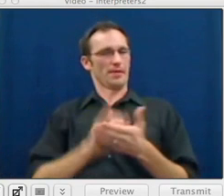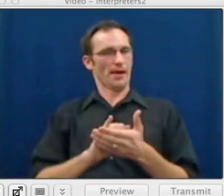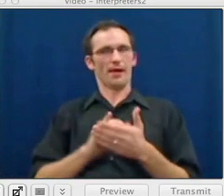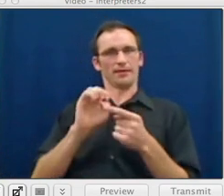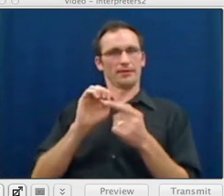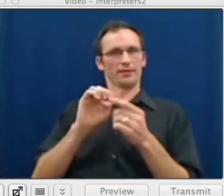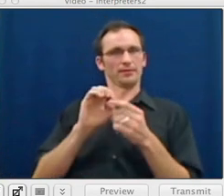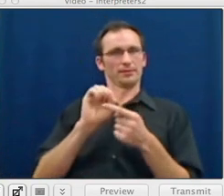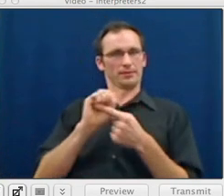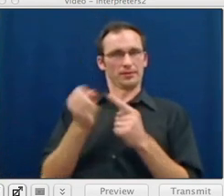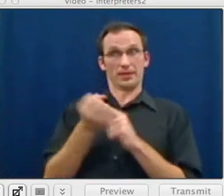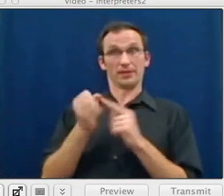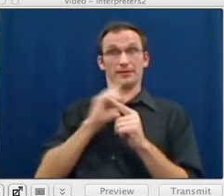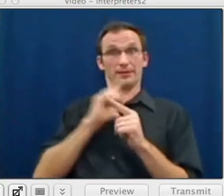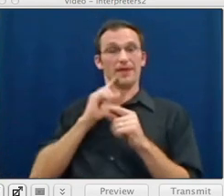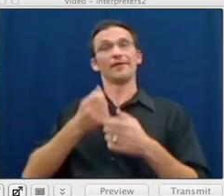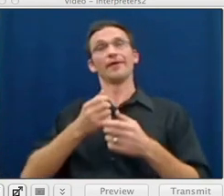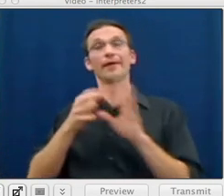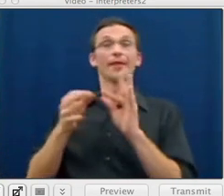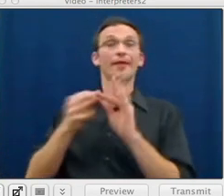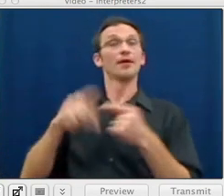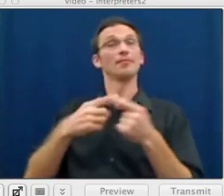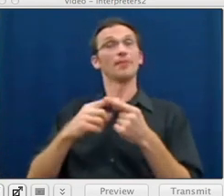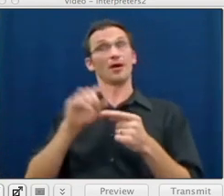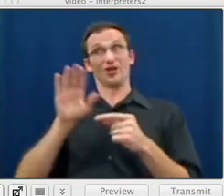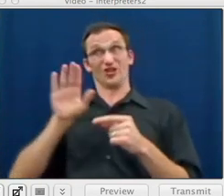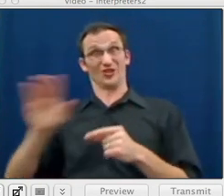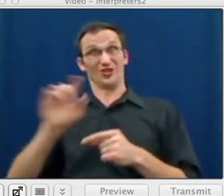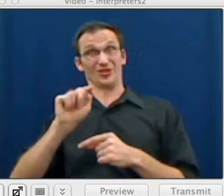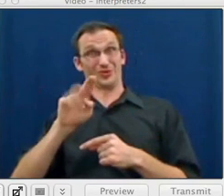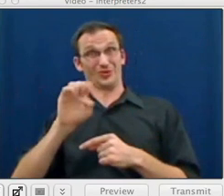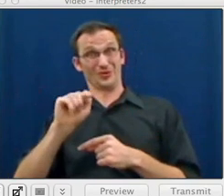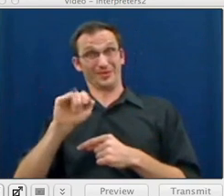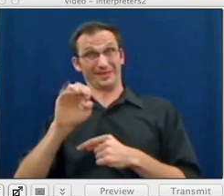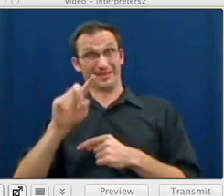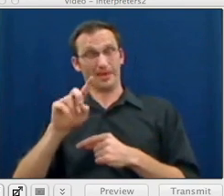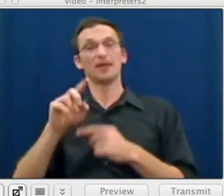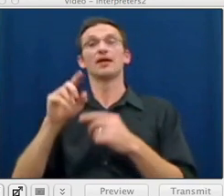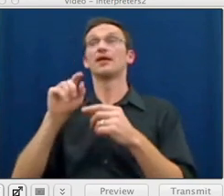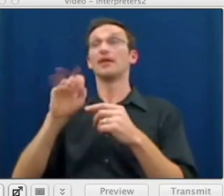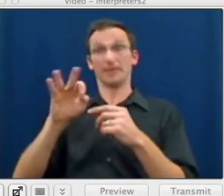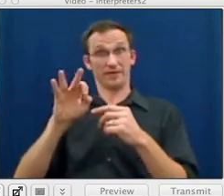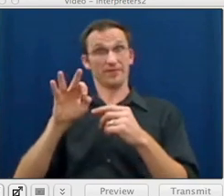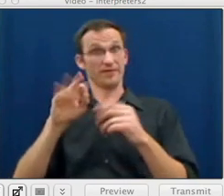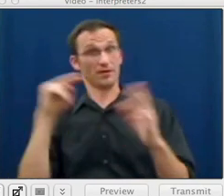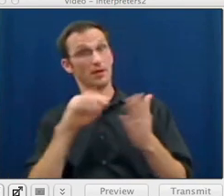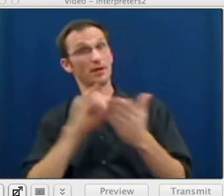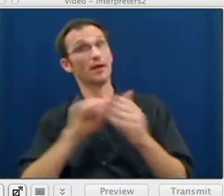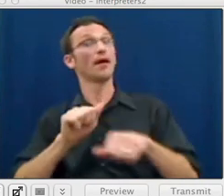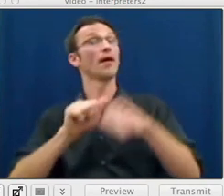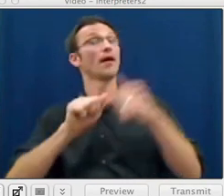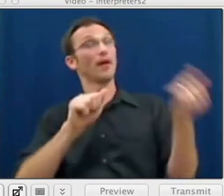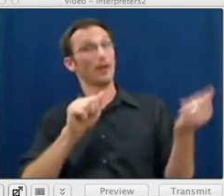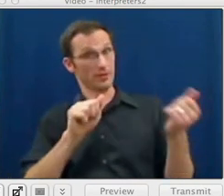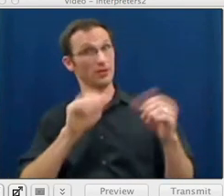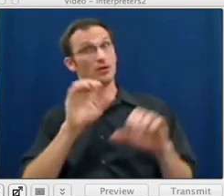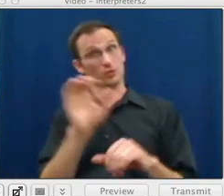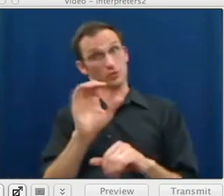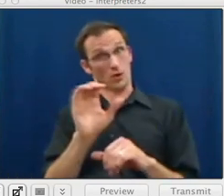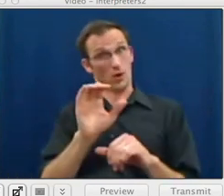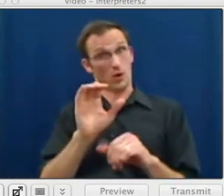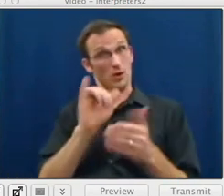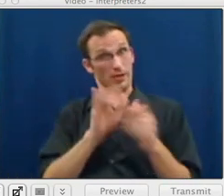has some. When you look at the other control decision, which she then later employed in another job with this deaf woman, of actually